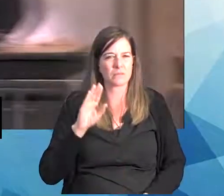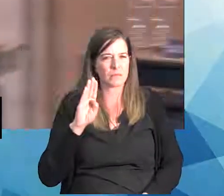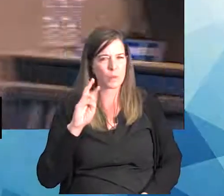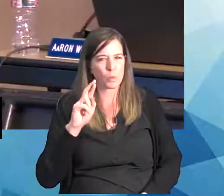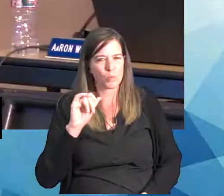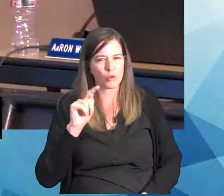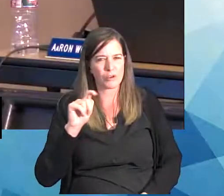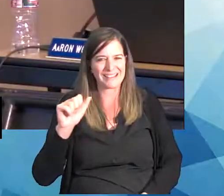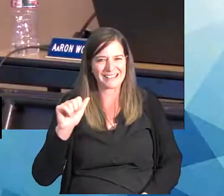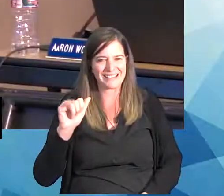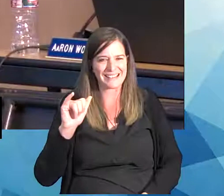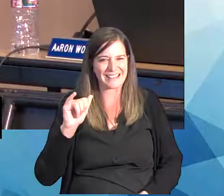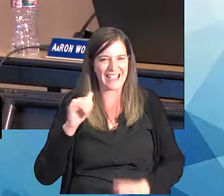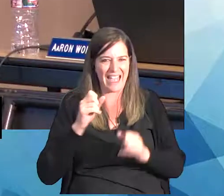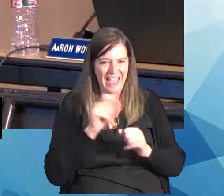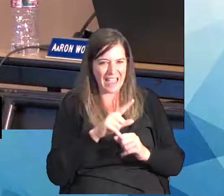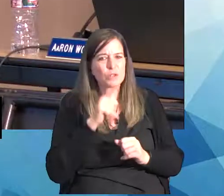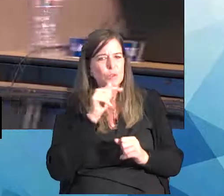one?